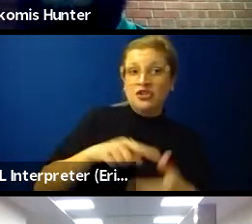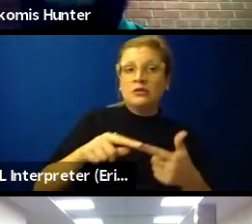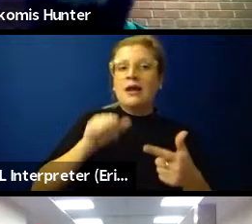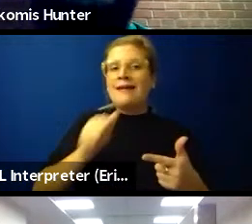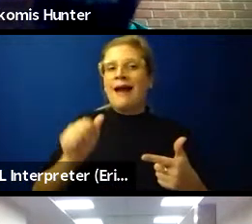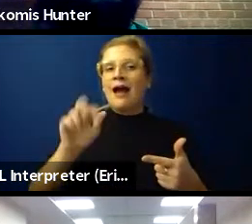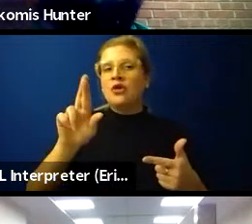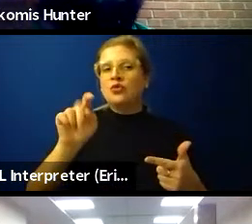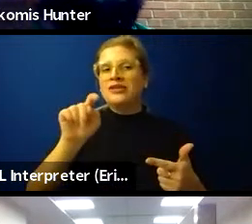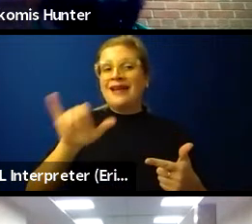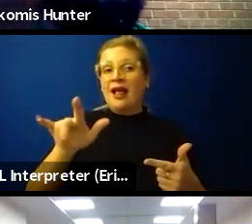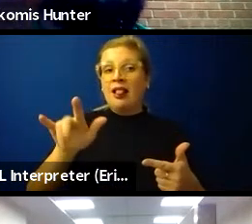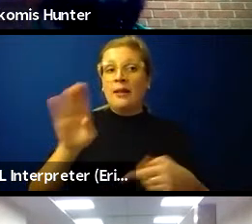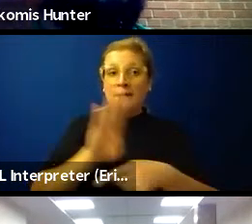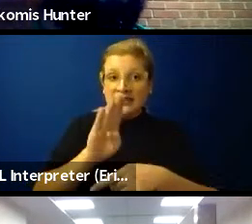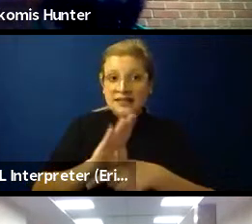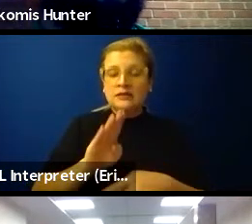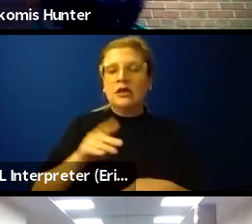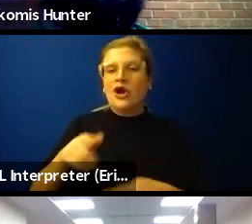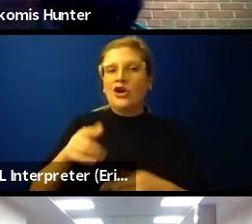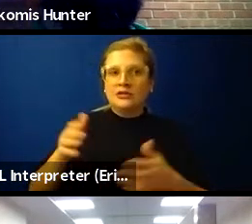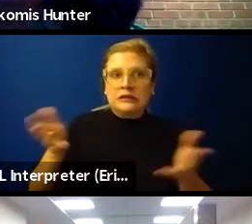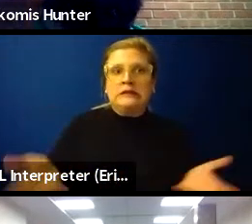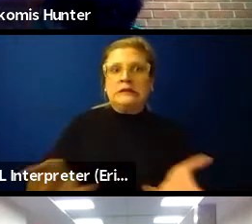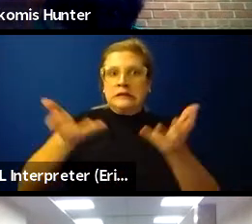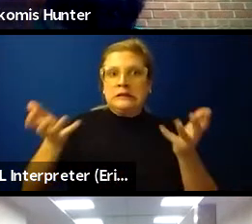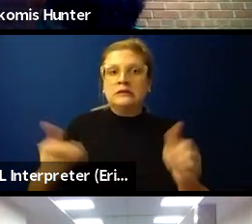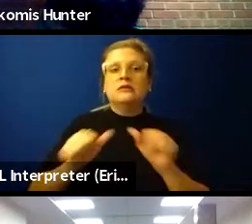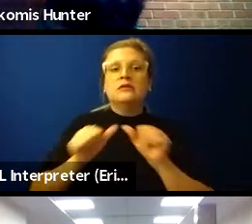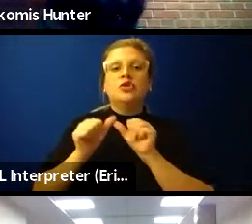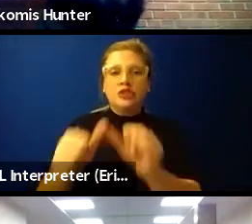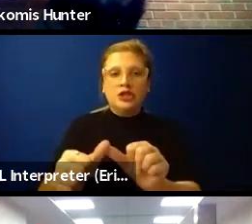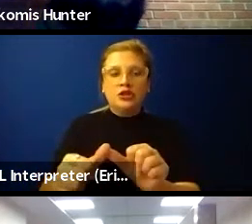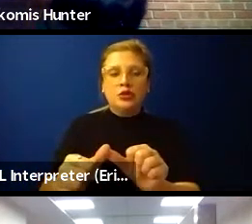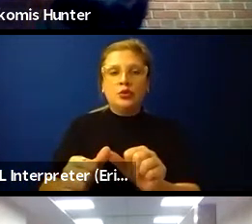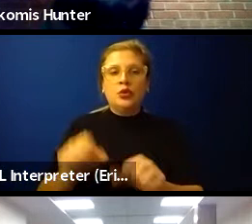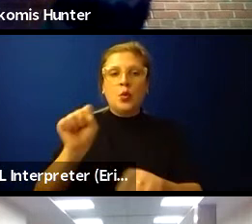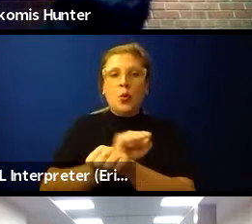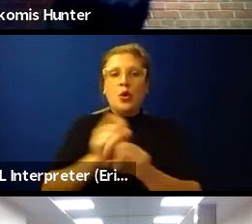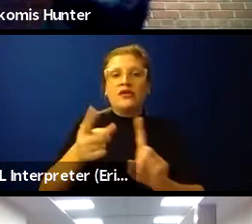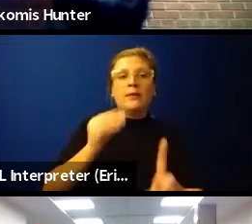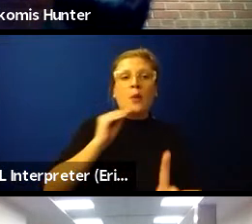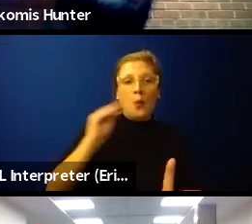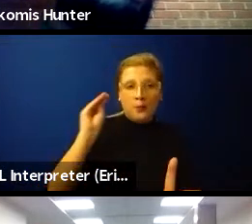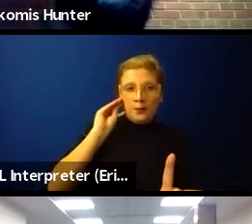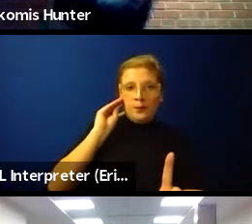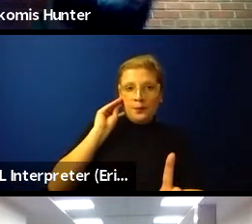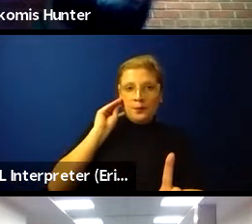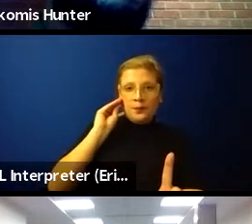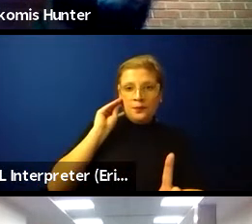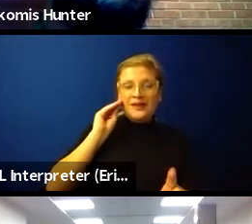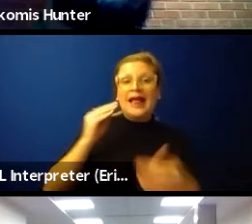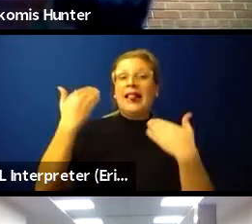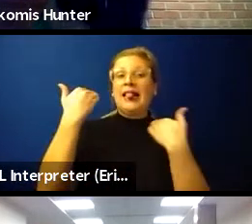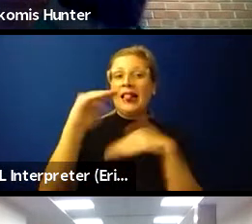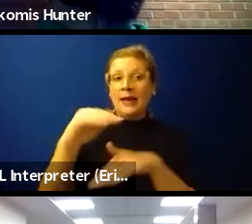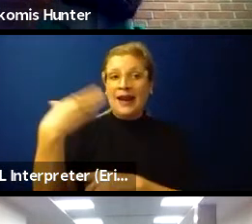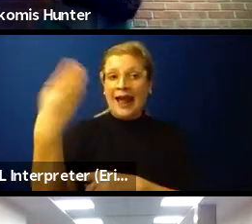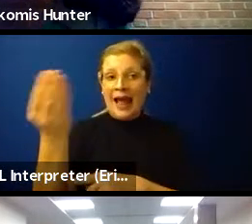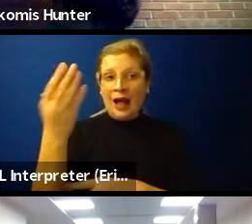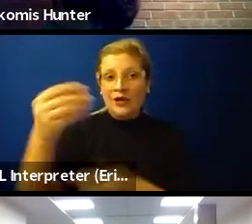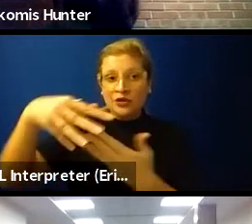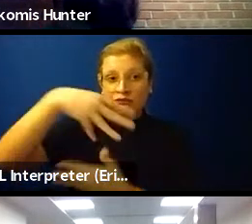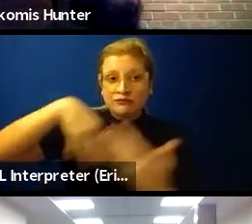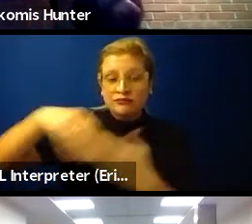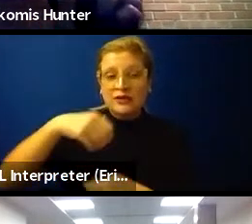non-retail businesses are strongly encouraged to continue to telework. Limit of outdoor gathering is reduced from 50